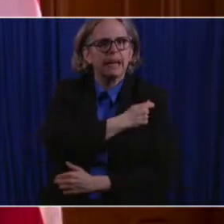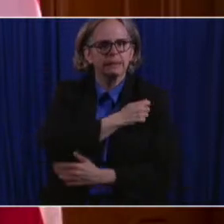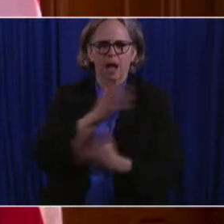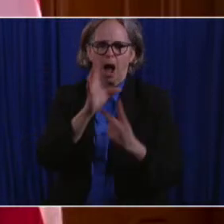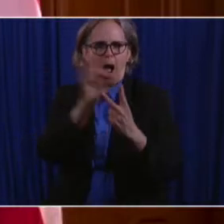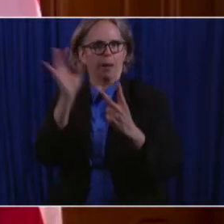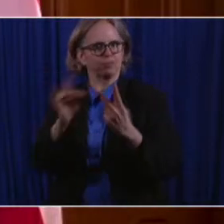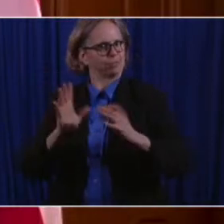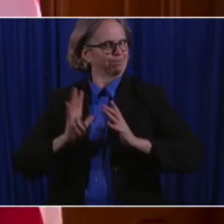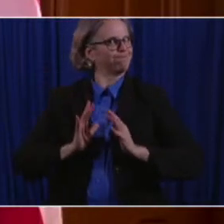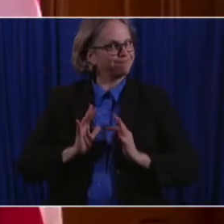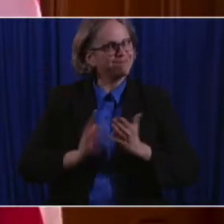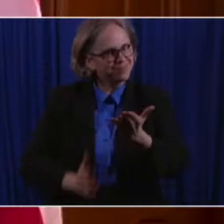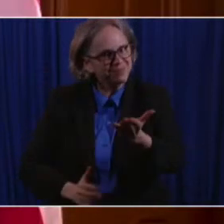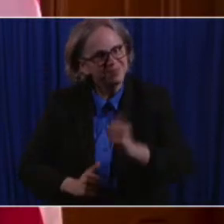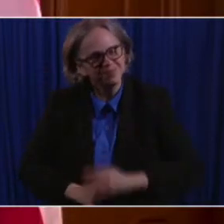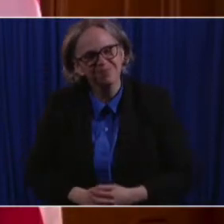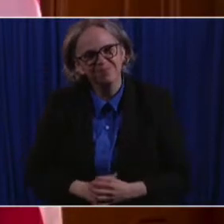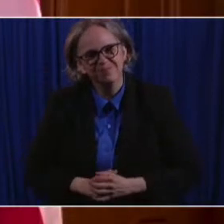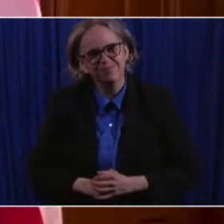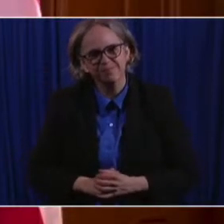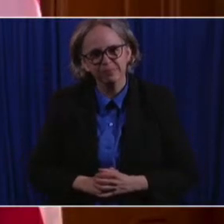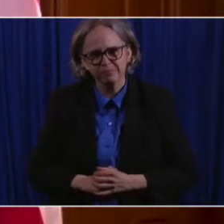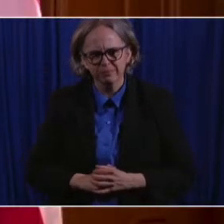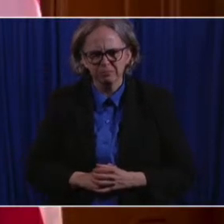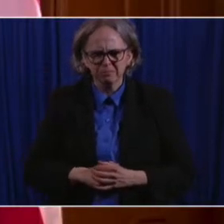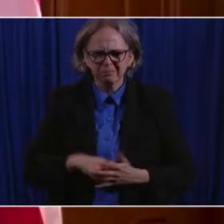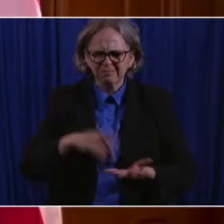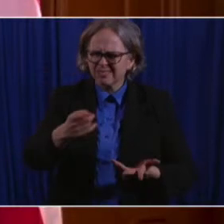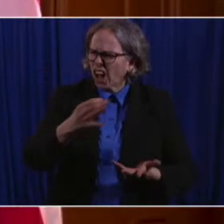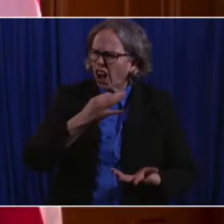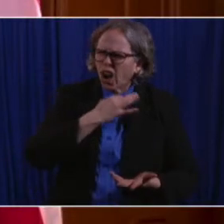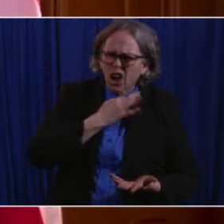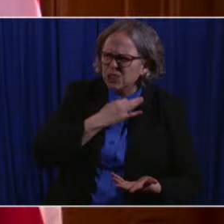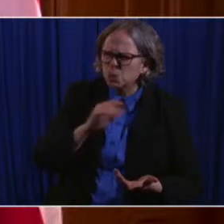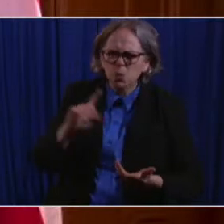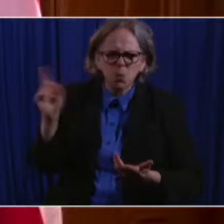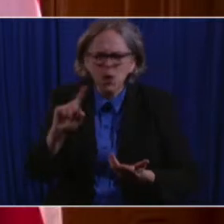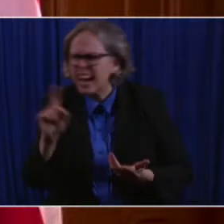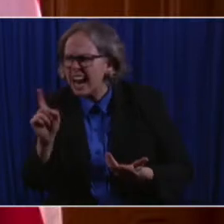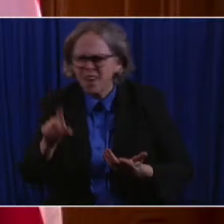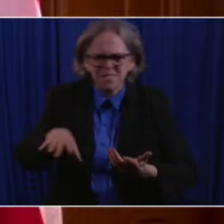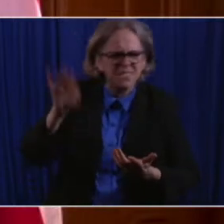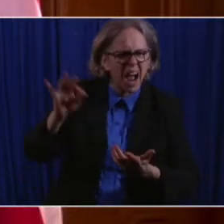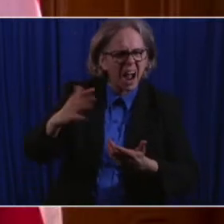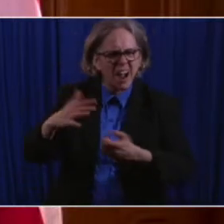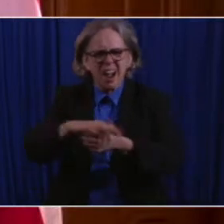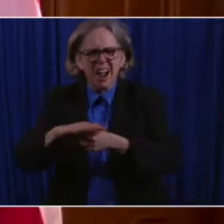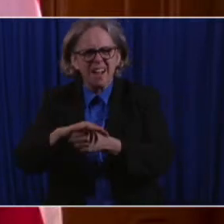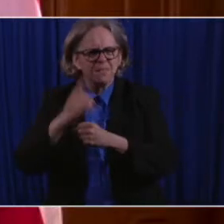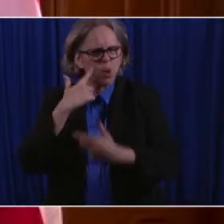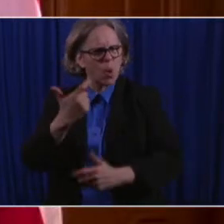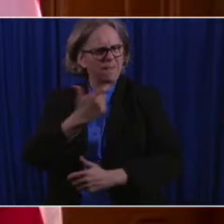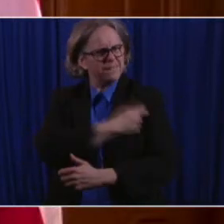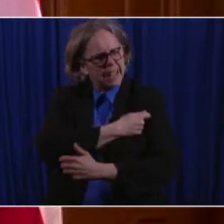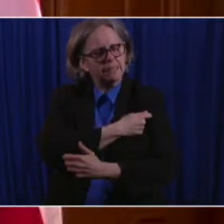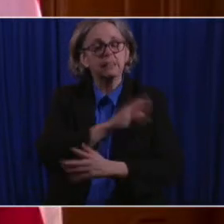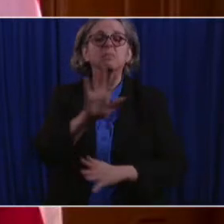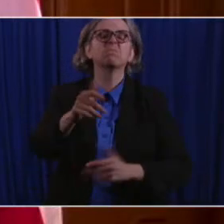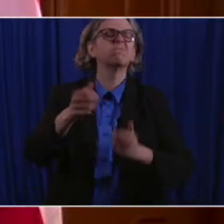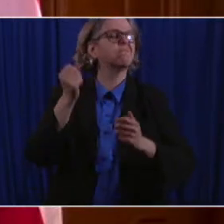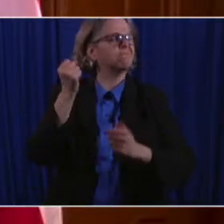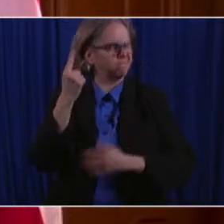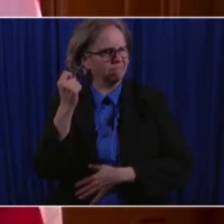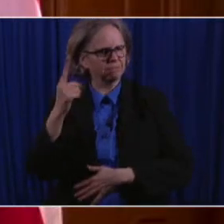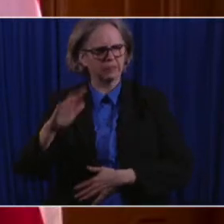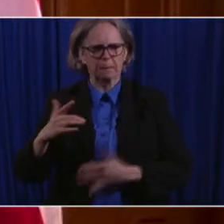Locations will be primarily, again, depending on supply, but primarily, we believe, offering Johnson & Johnson